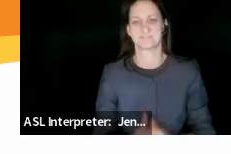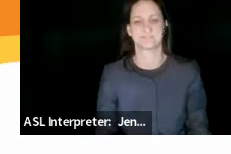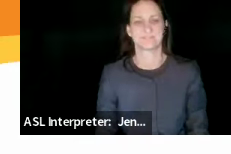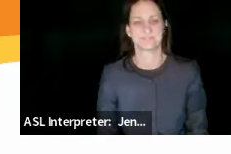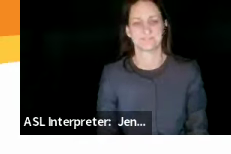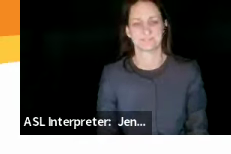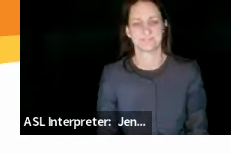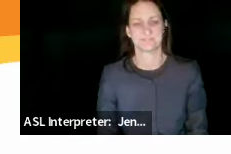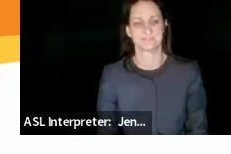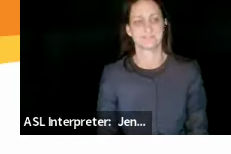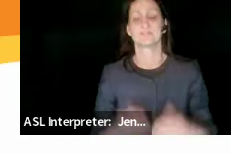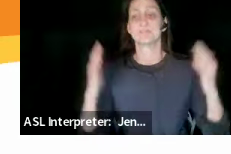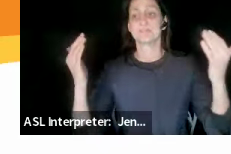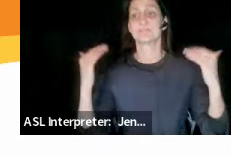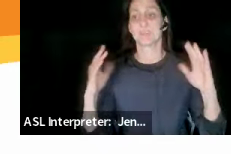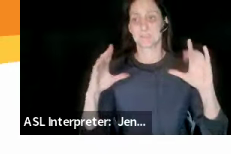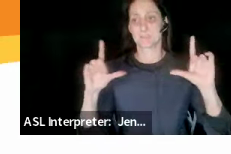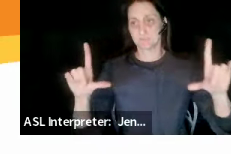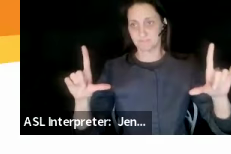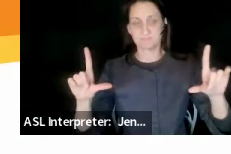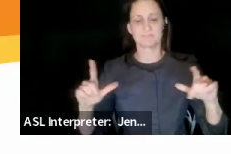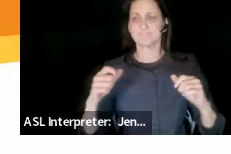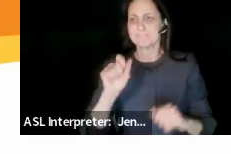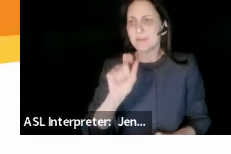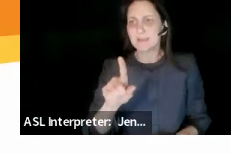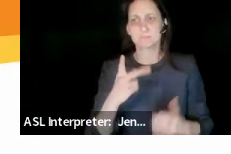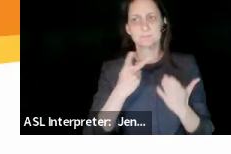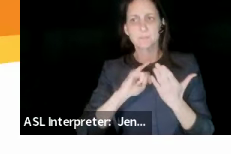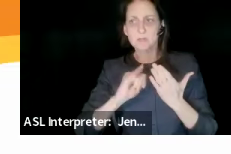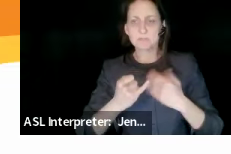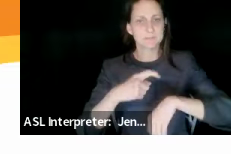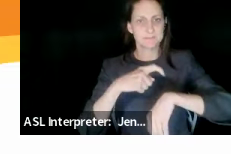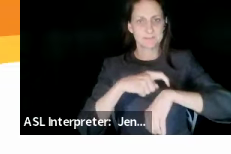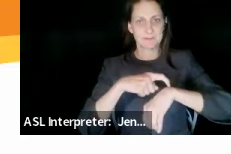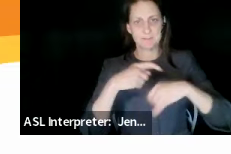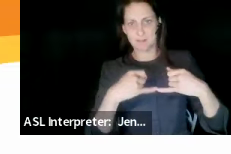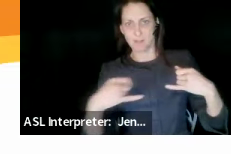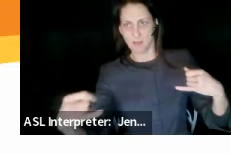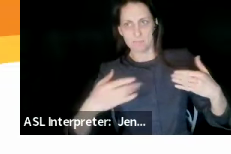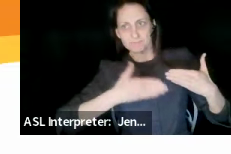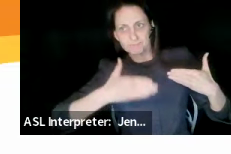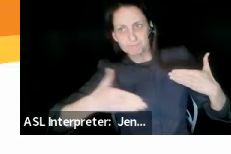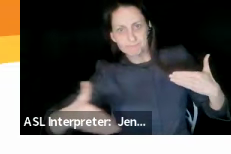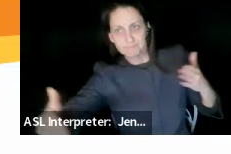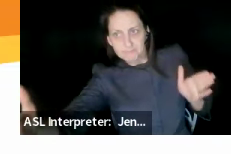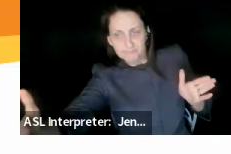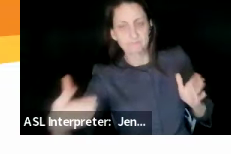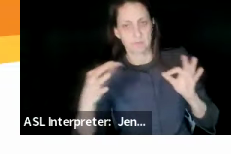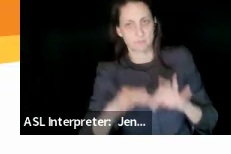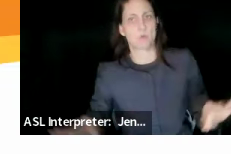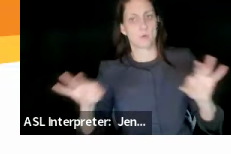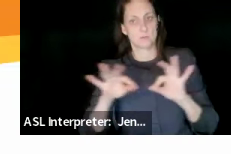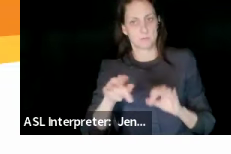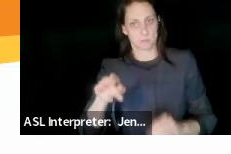The next section is going to ask you about the project timeline. And we really want to go over this because we want to make sure that the